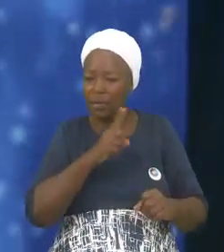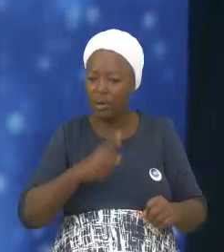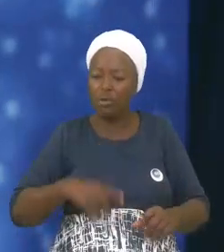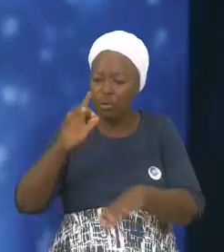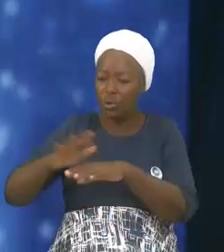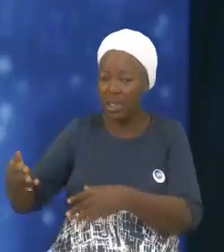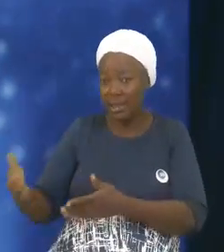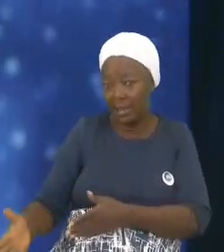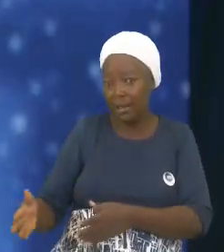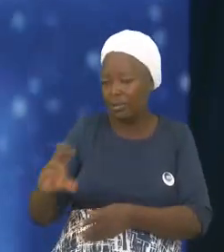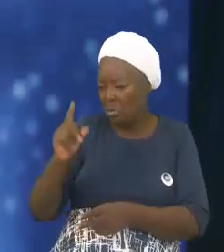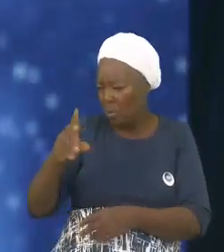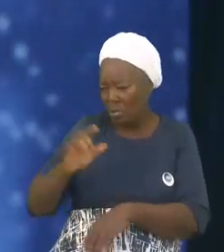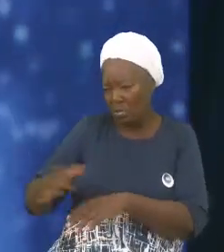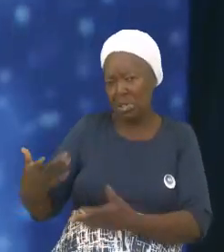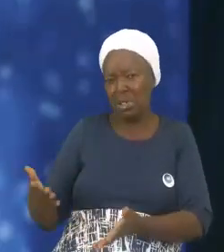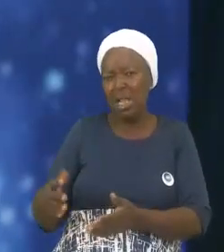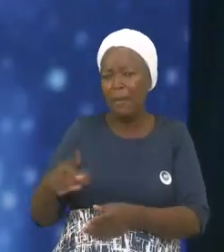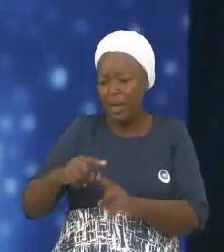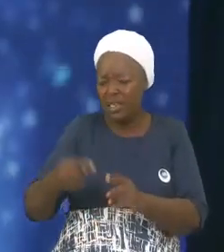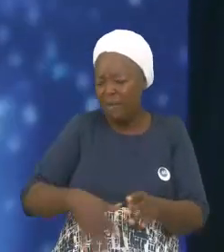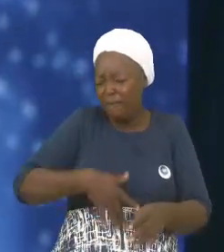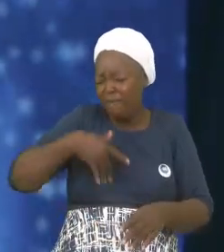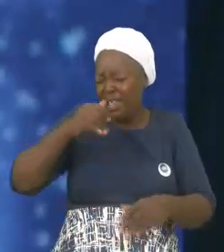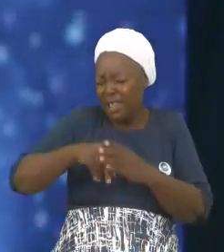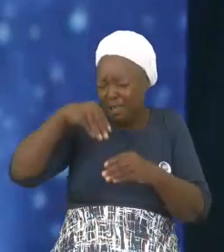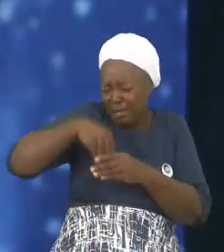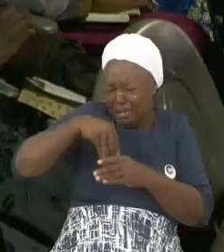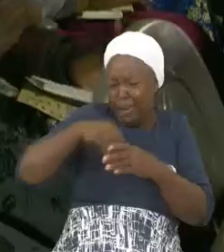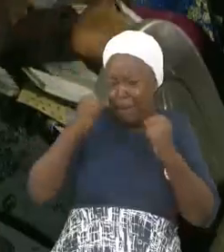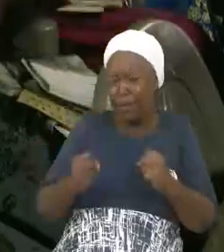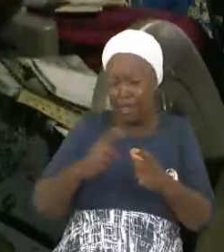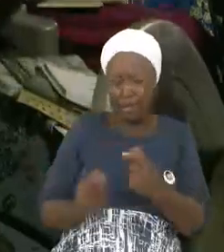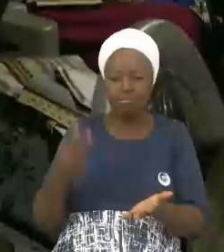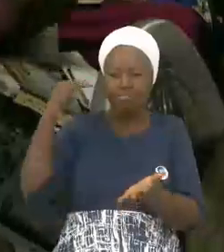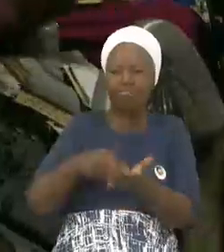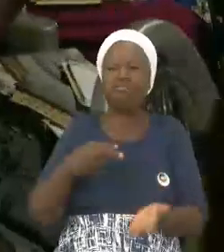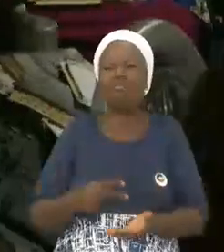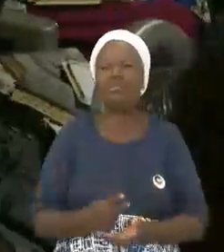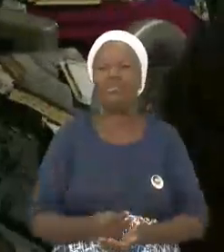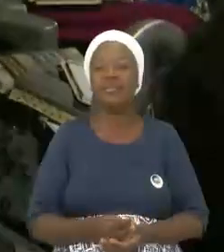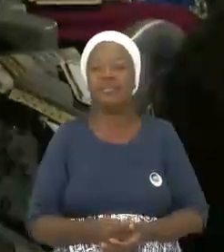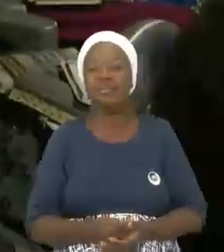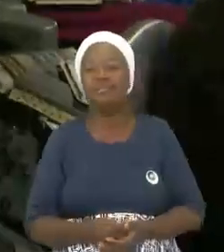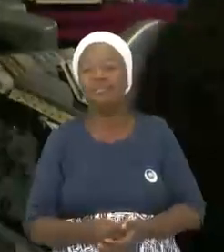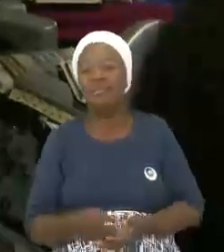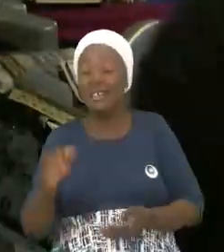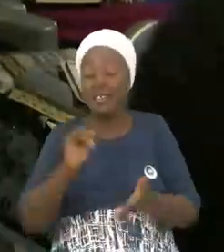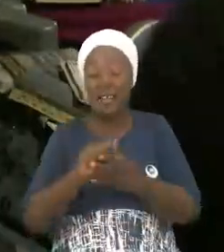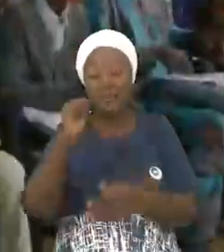She felt the inner strength and the inner power. She rose up. I said she rose